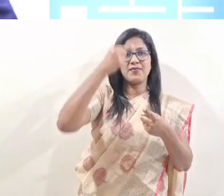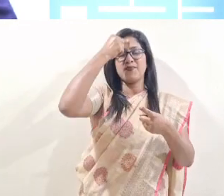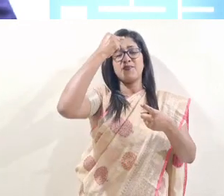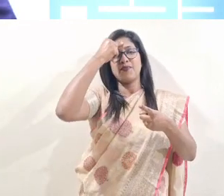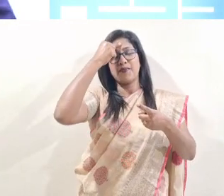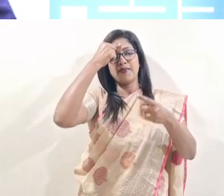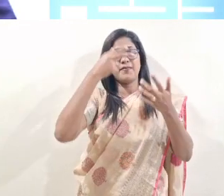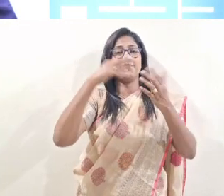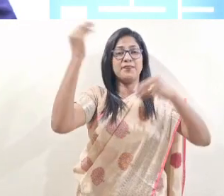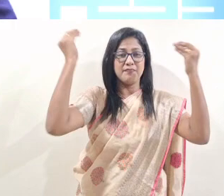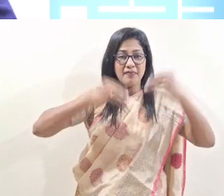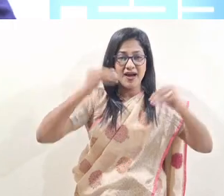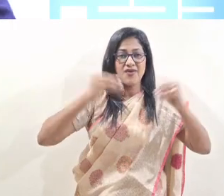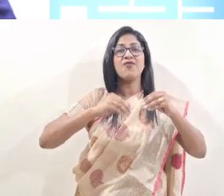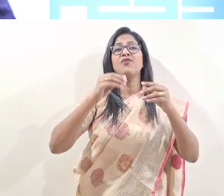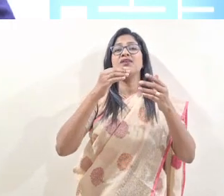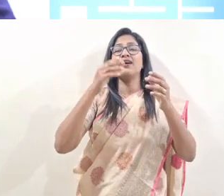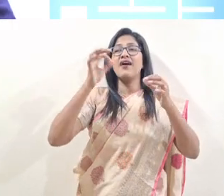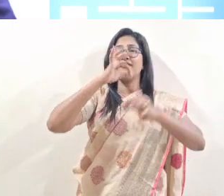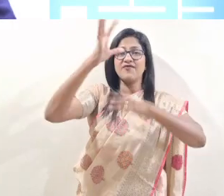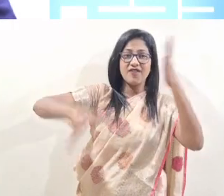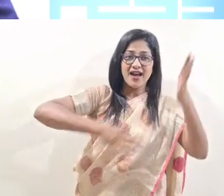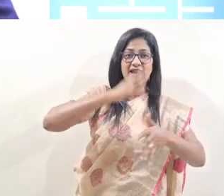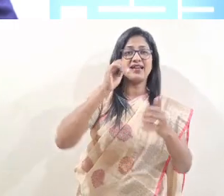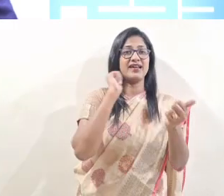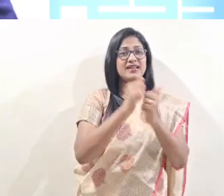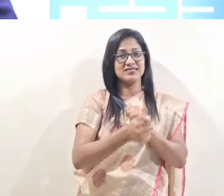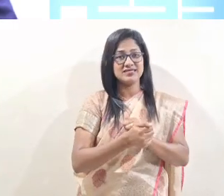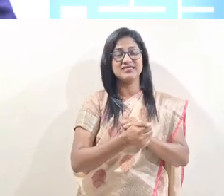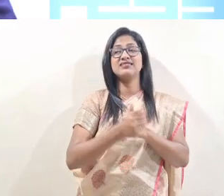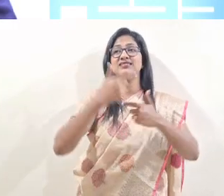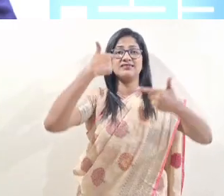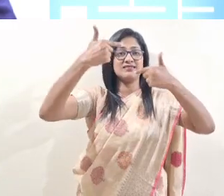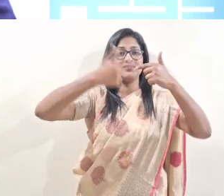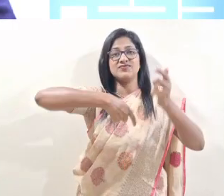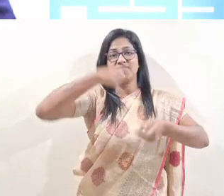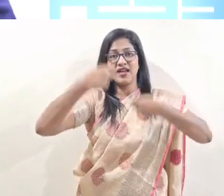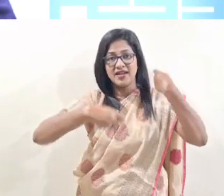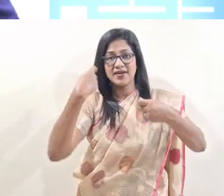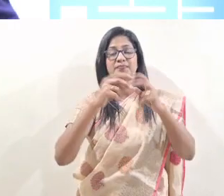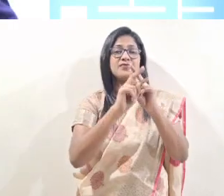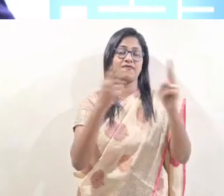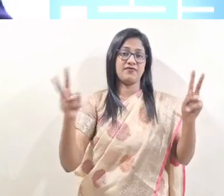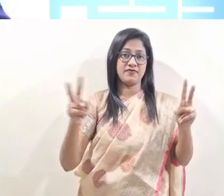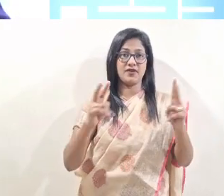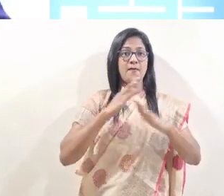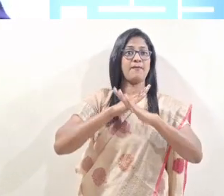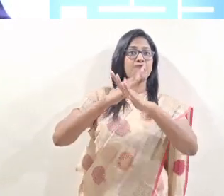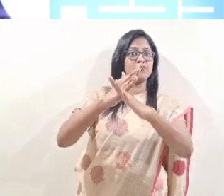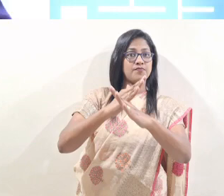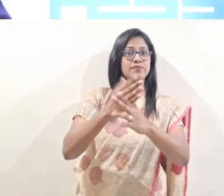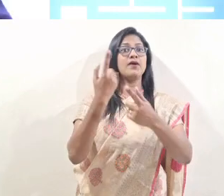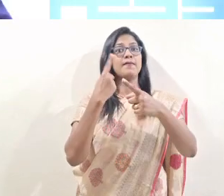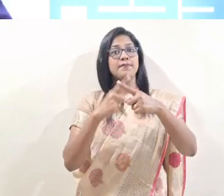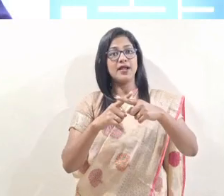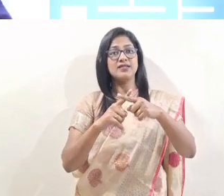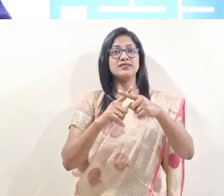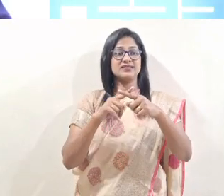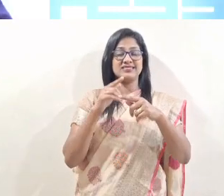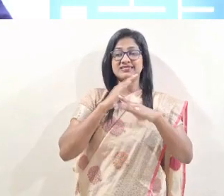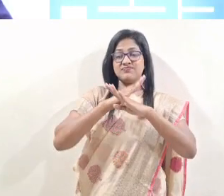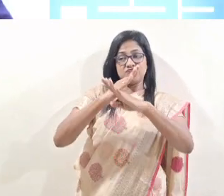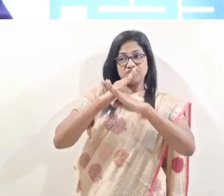fire hazards, accidents, cybercrime, etc. And also to rebound back to its original